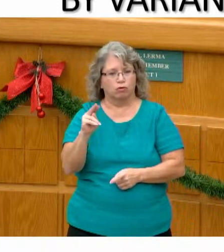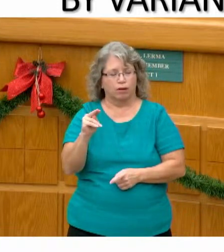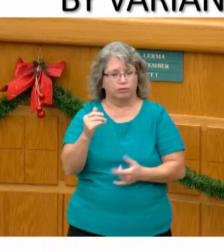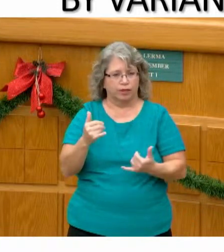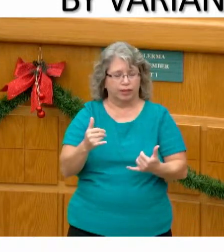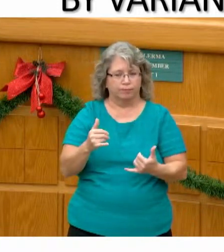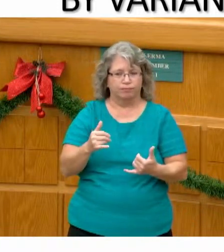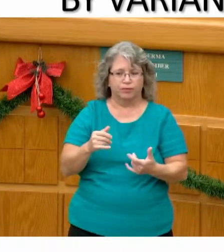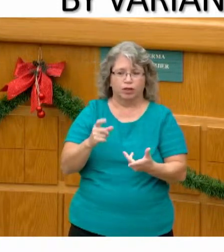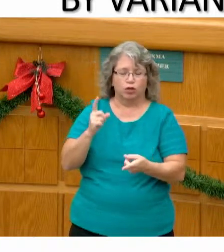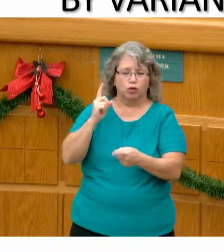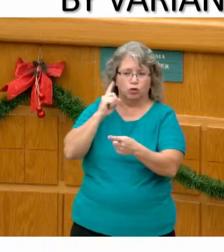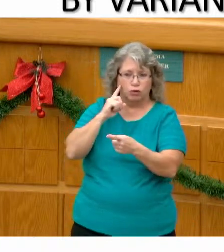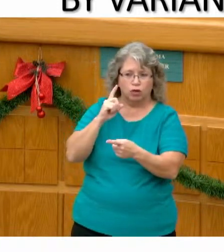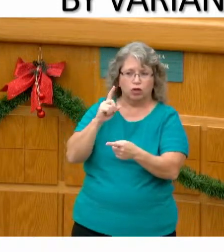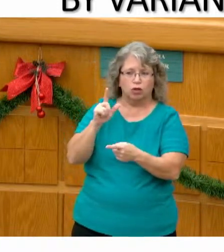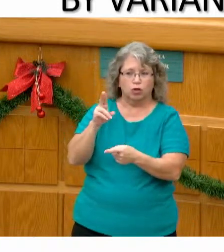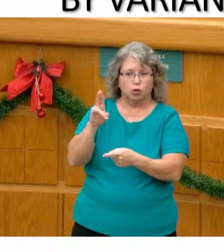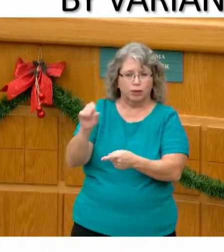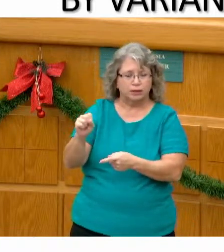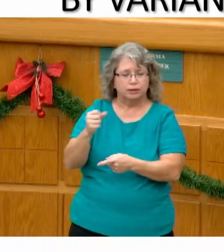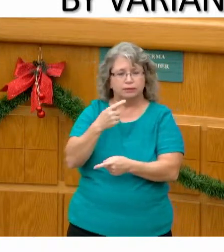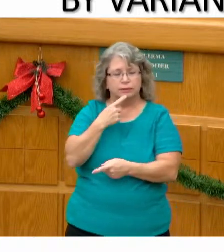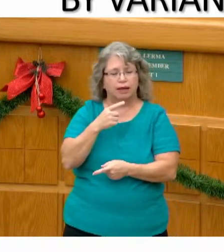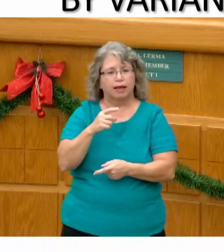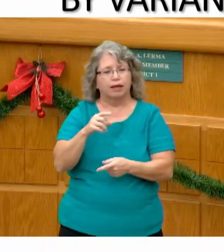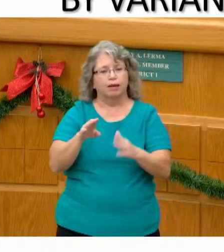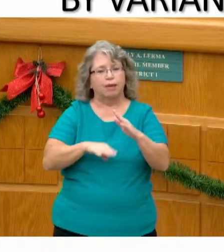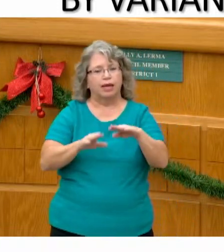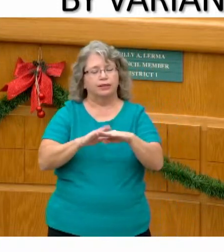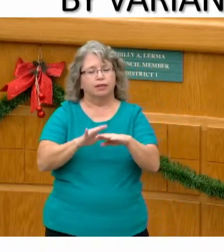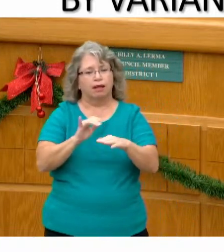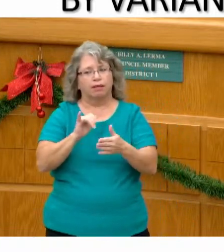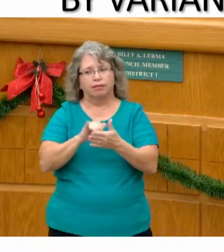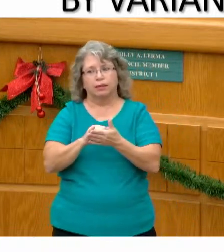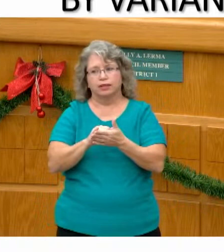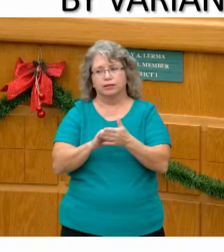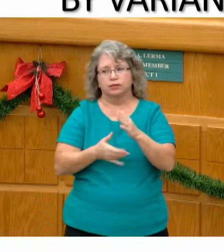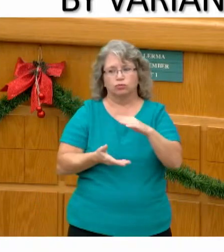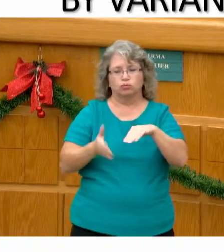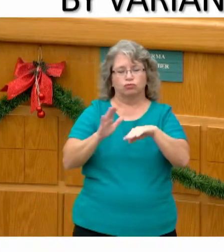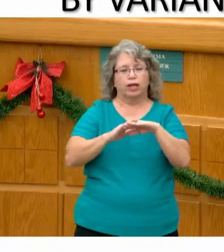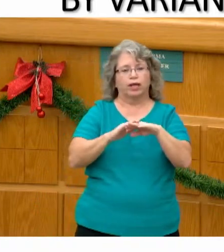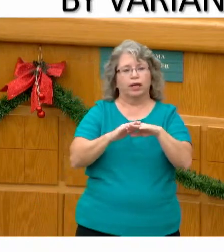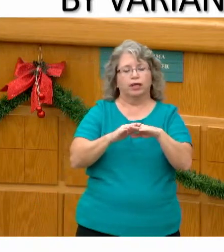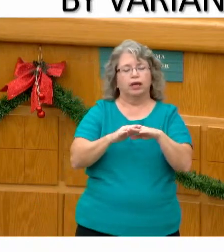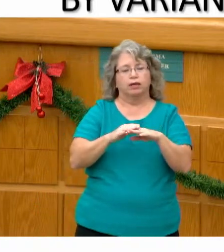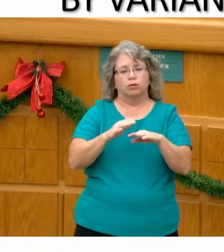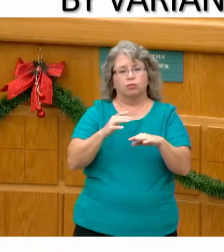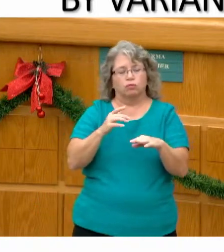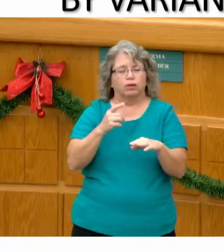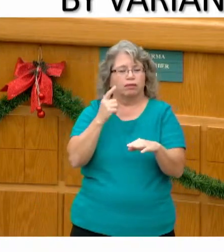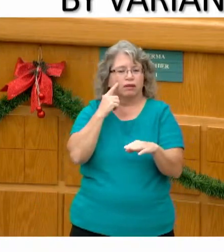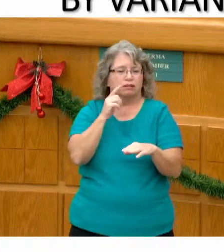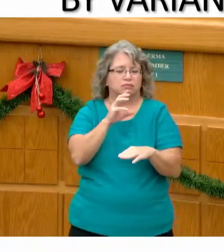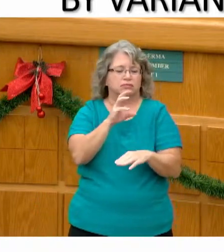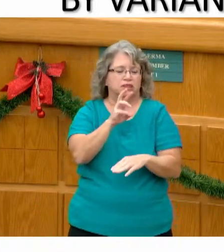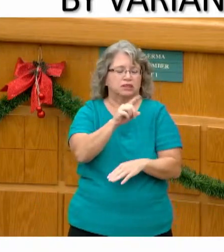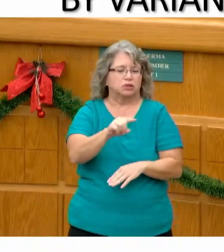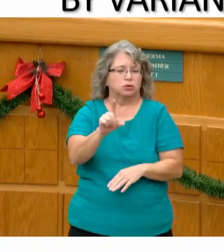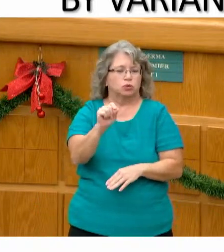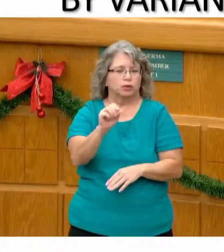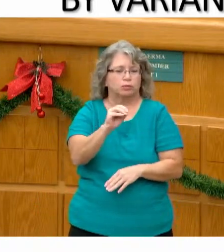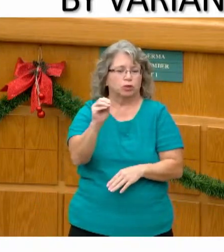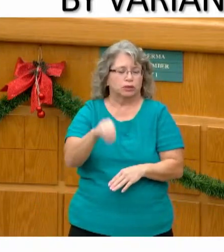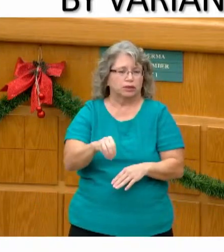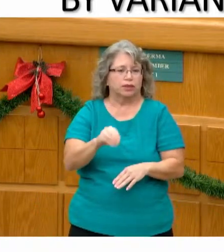upon the rate of increase, we're looking at anywhere from 6 to 20% in Texas next week if the trend continues as